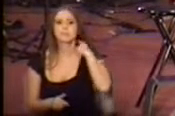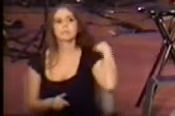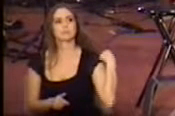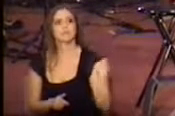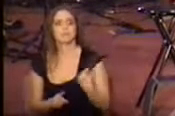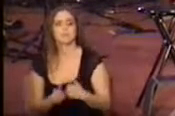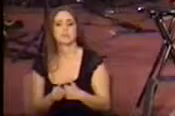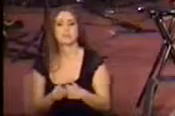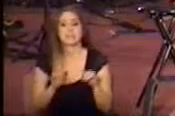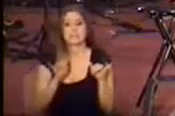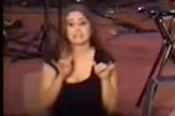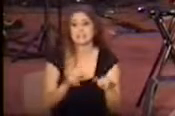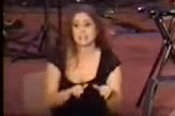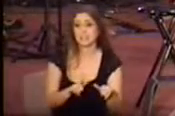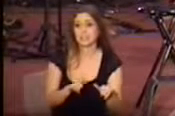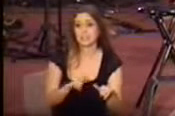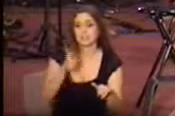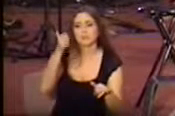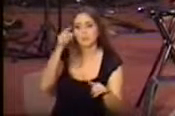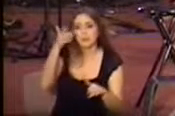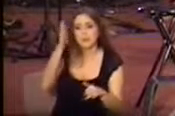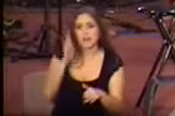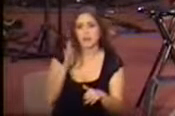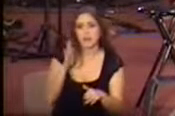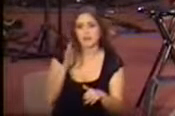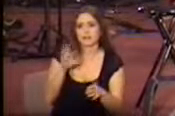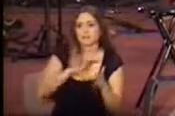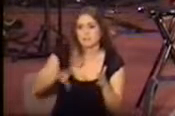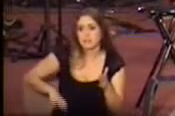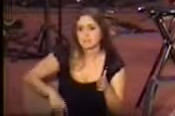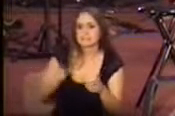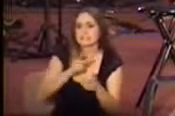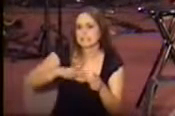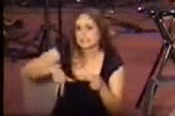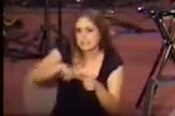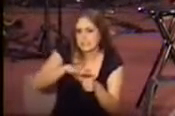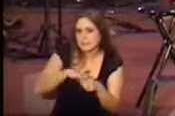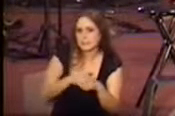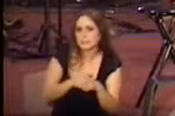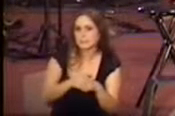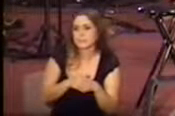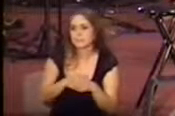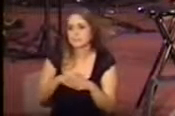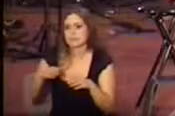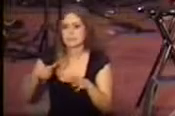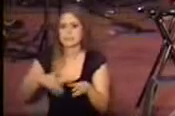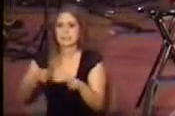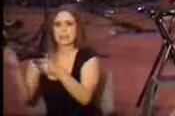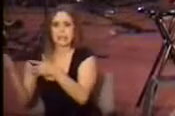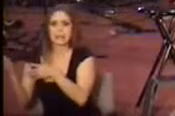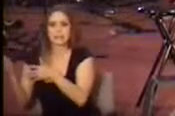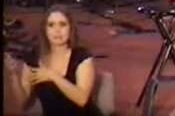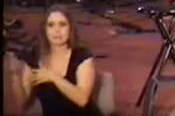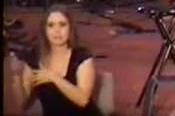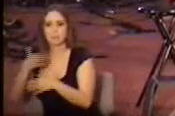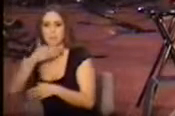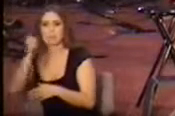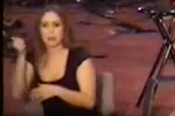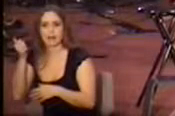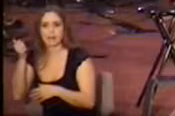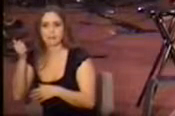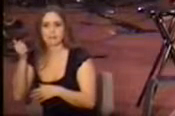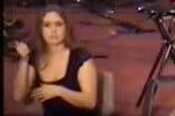To stay is for God, it's for Christ, it's for the kingdom. To leave is much better. And look,